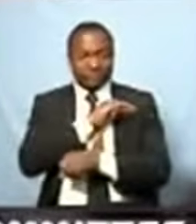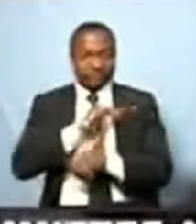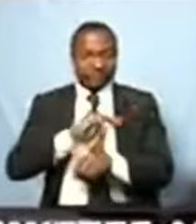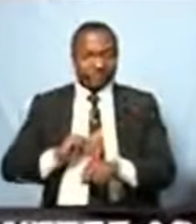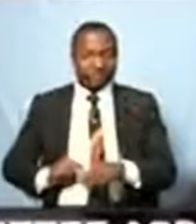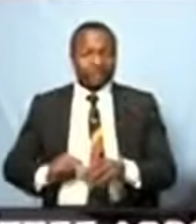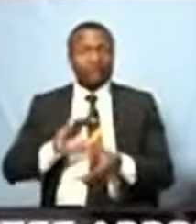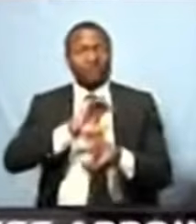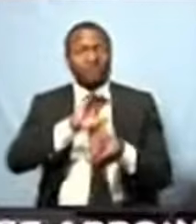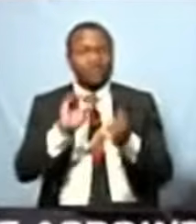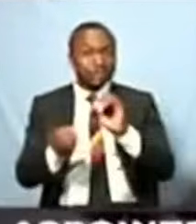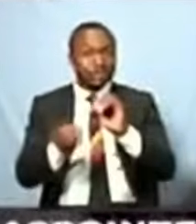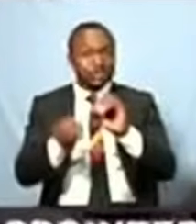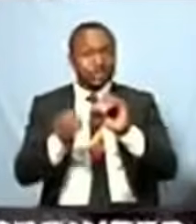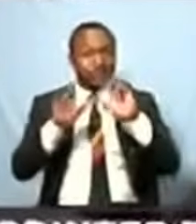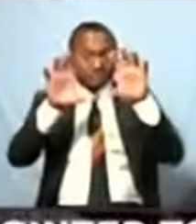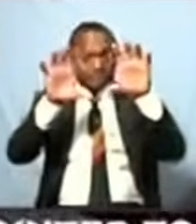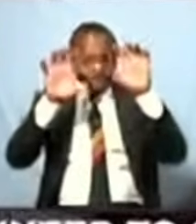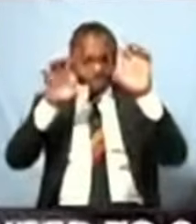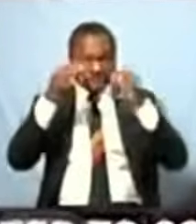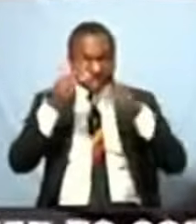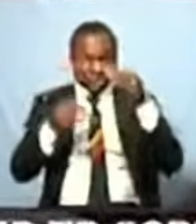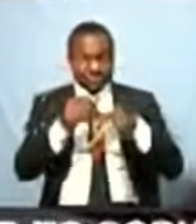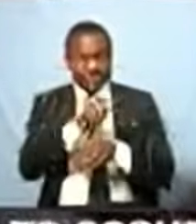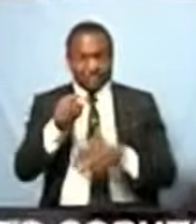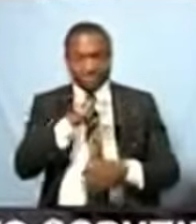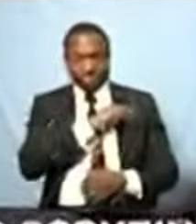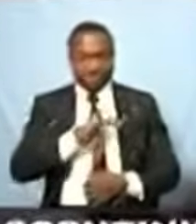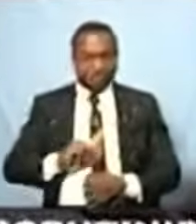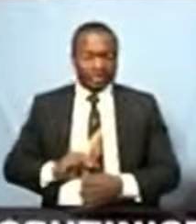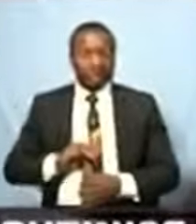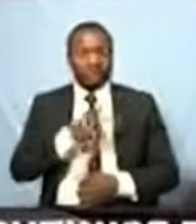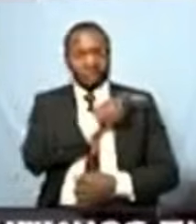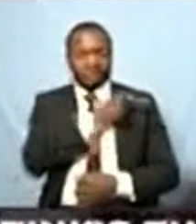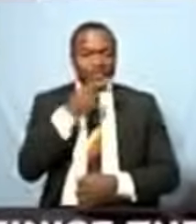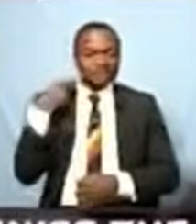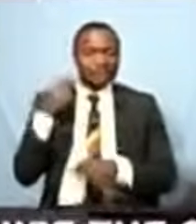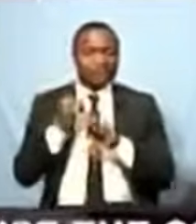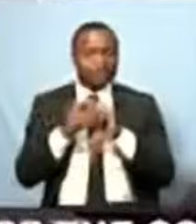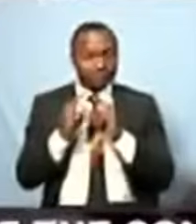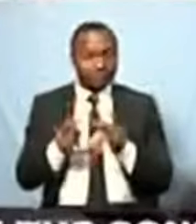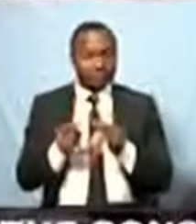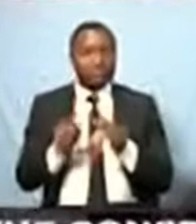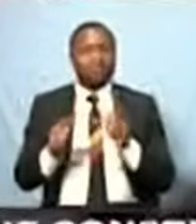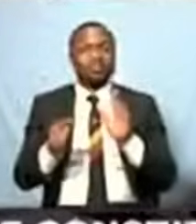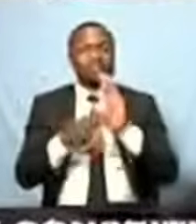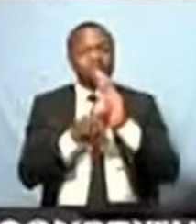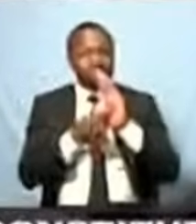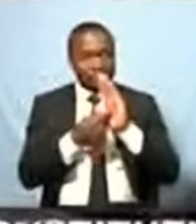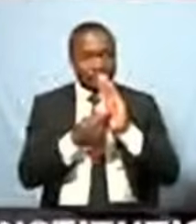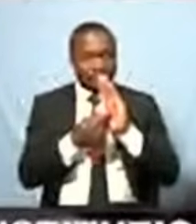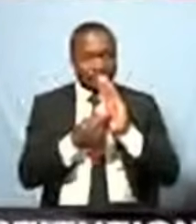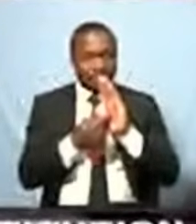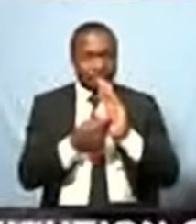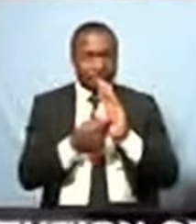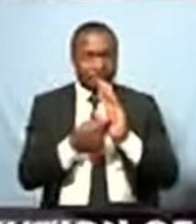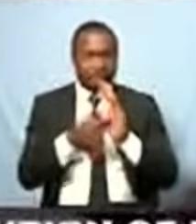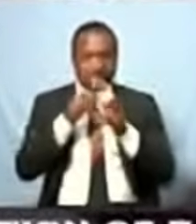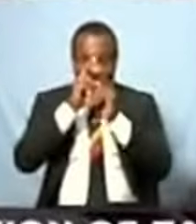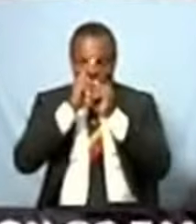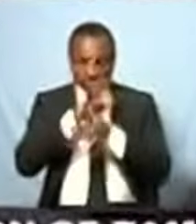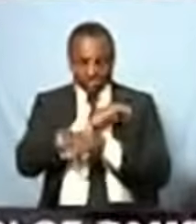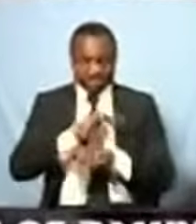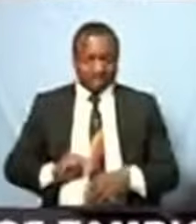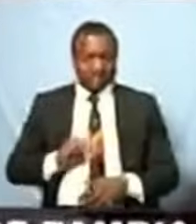cabinet, as long as they are members of Parliament. All right. But the point is, Honourable Member,